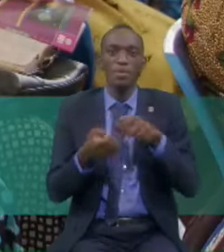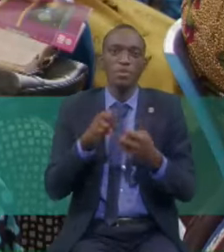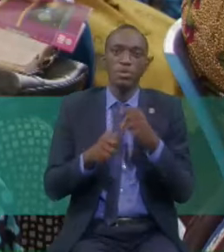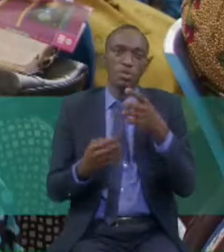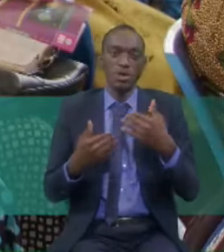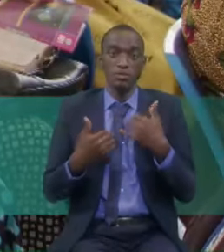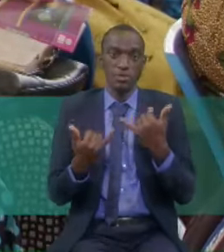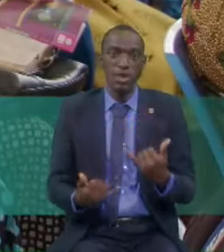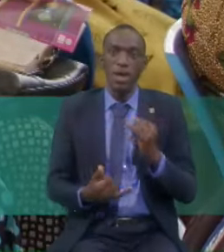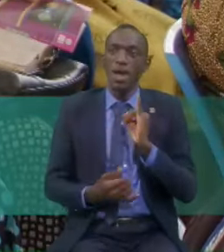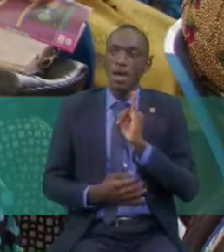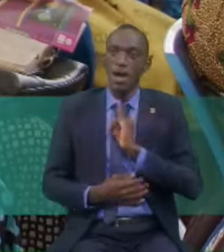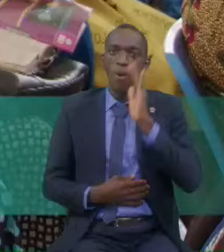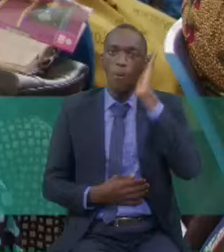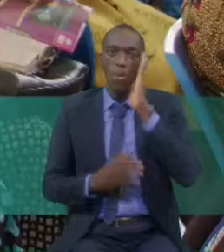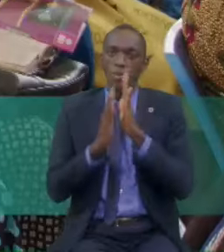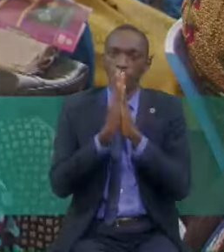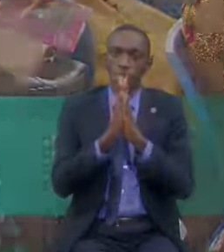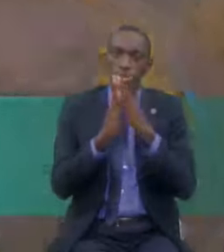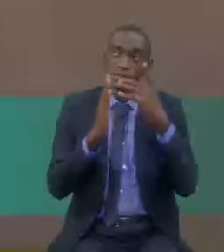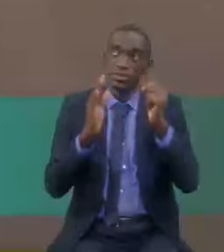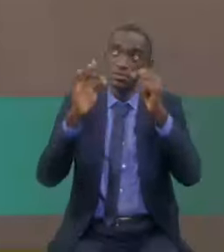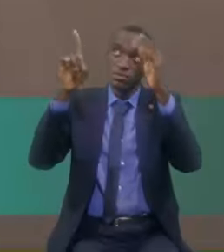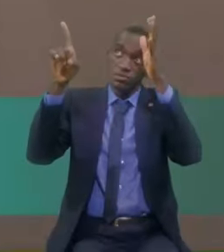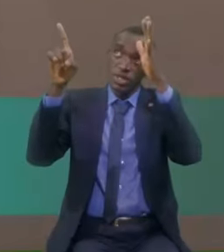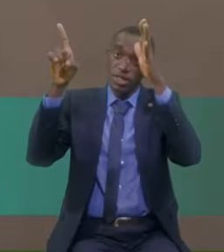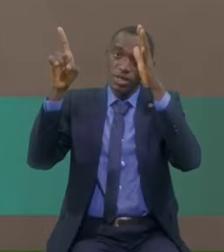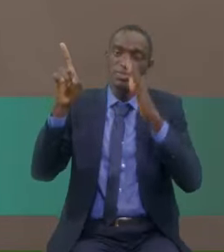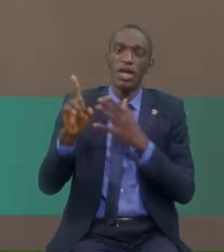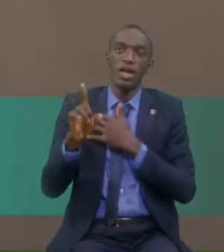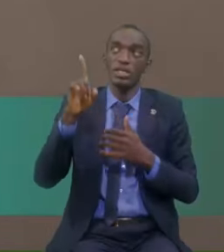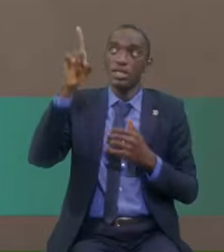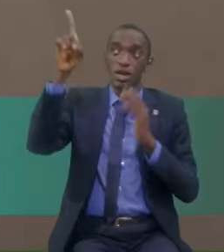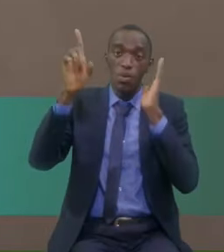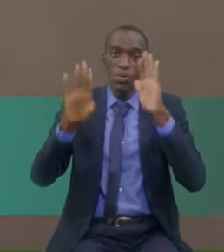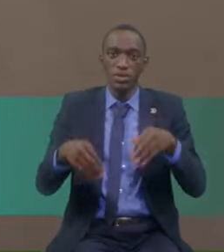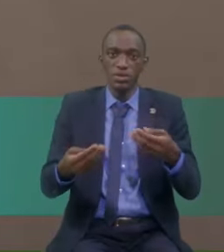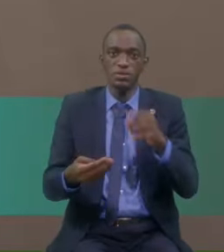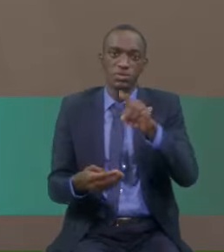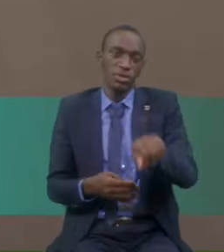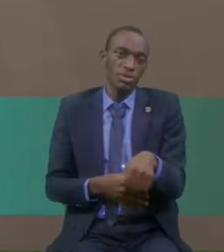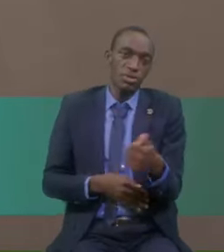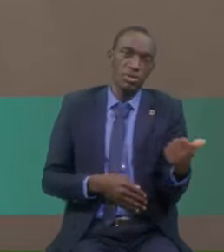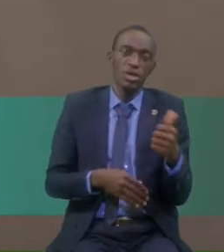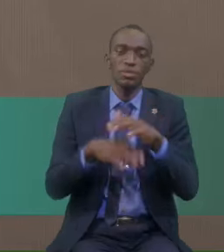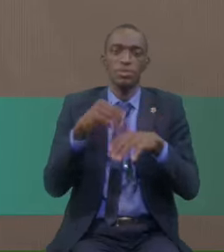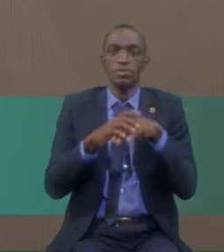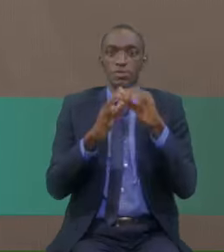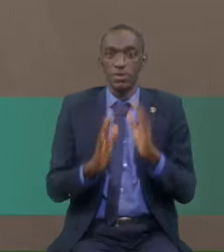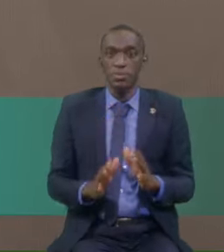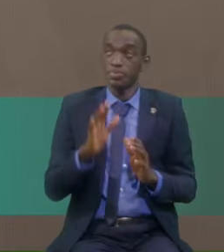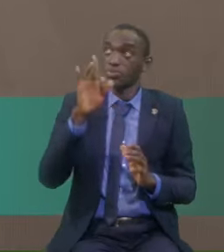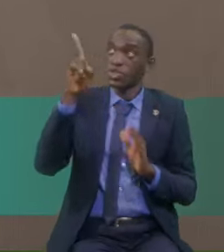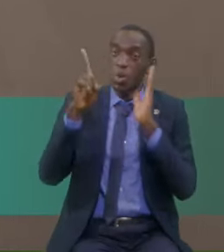the Father, and he shall give you another comforter. He'll care for you. He'll